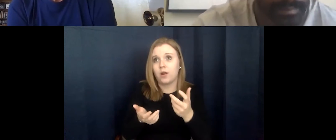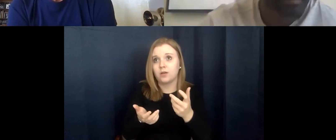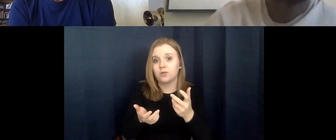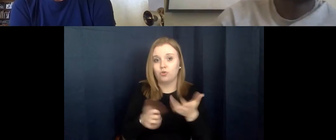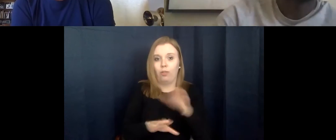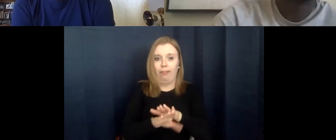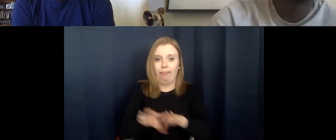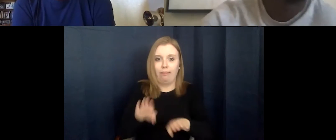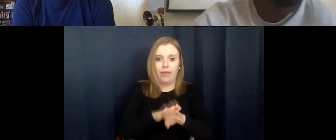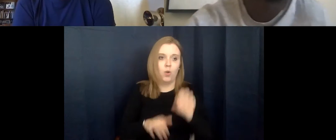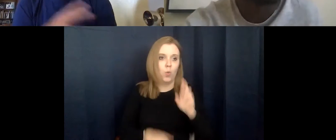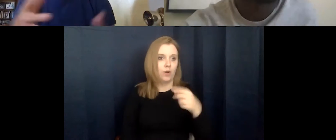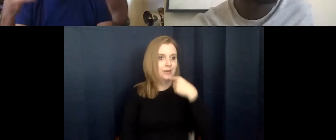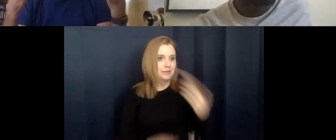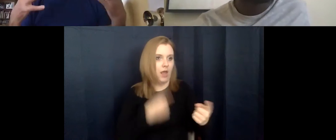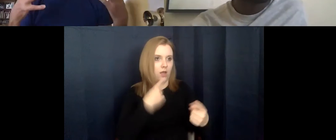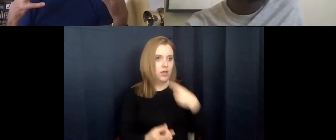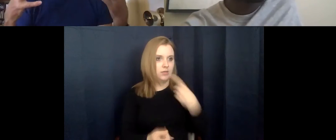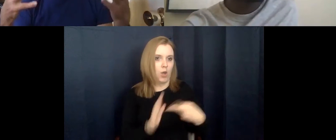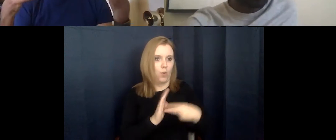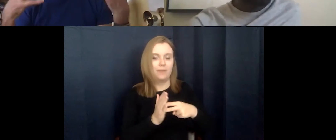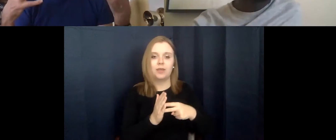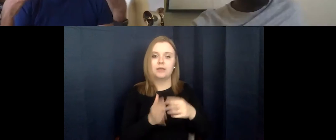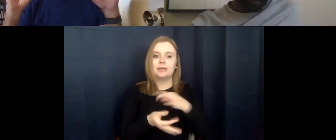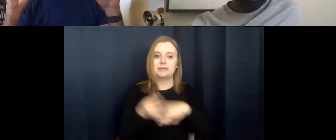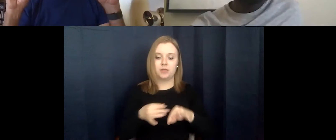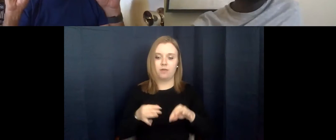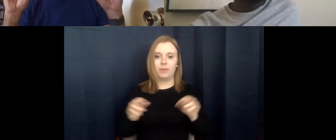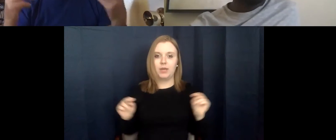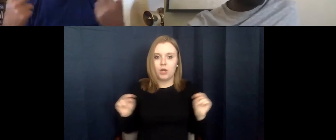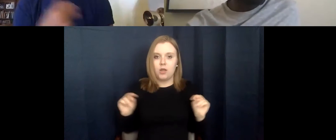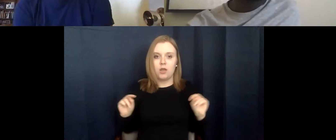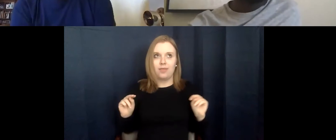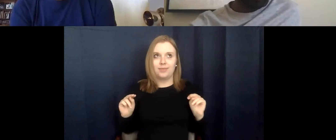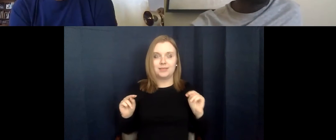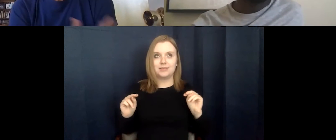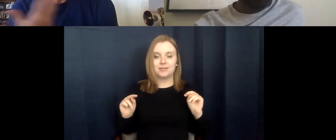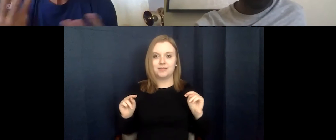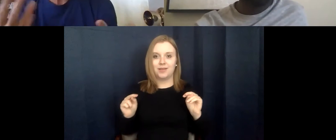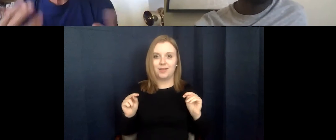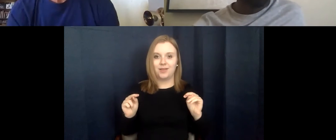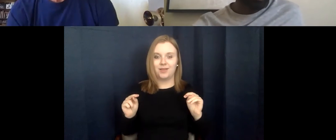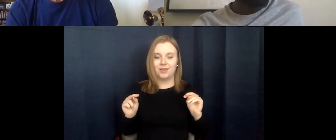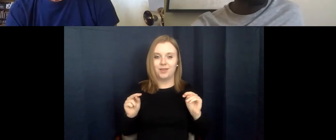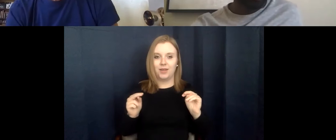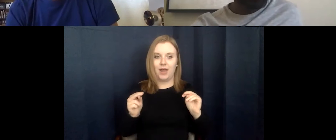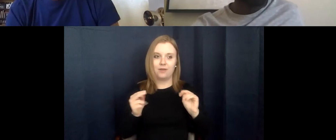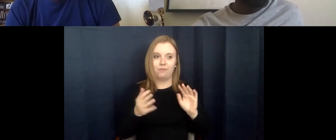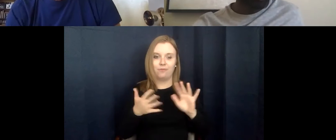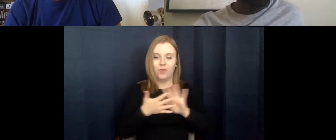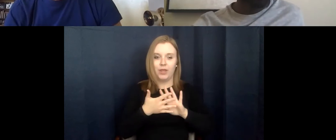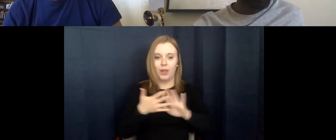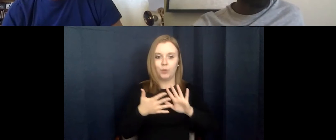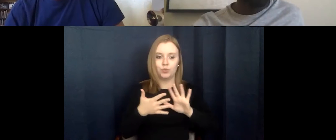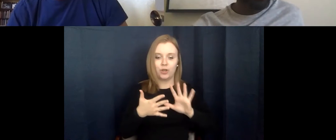what anything meant, sort of maintain this objectivity or this illusion of objectivity, which I think, you know, in